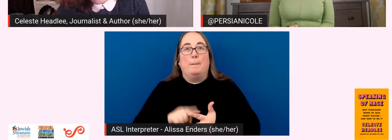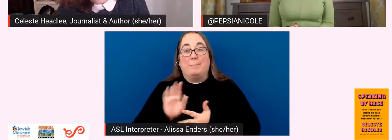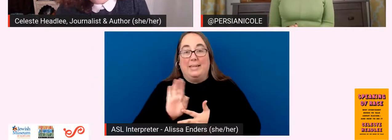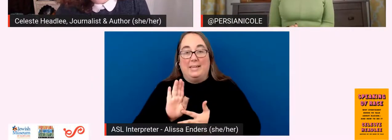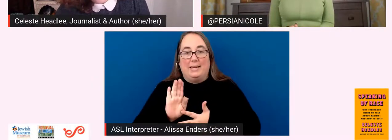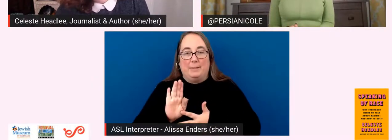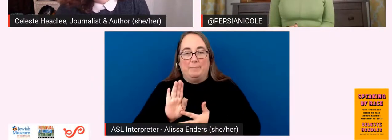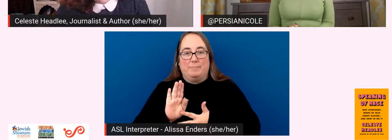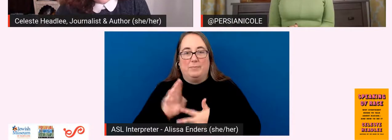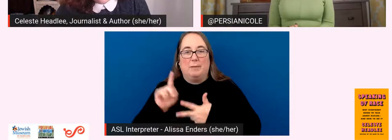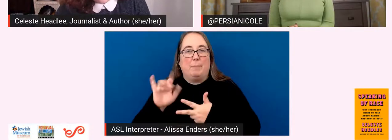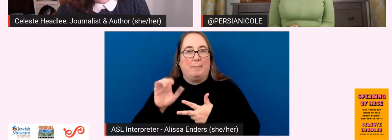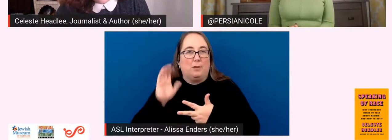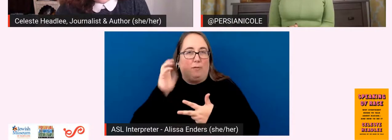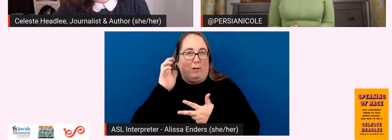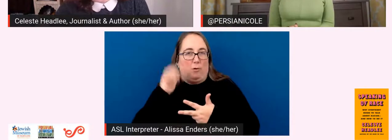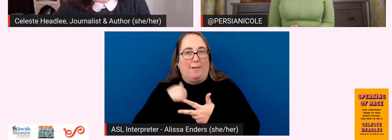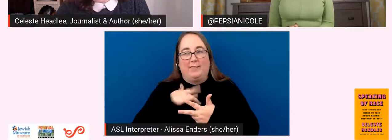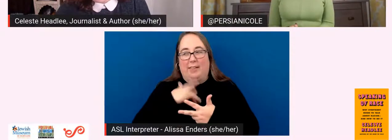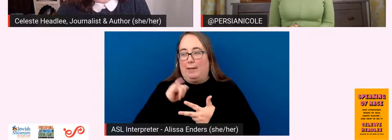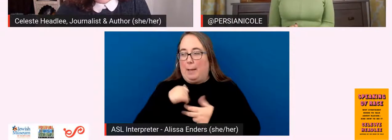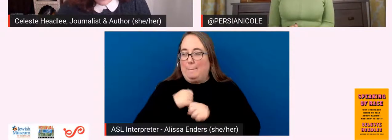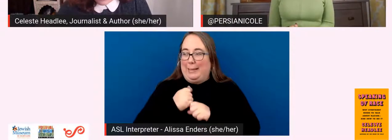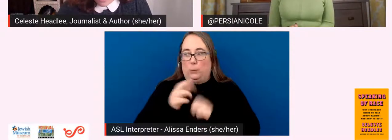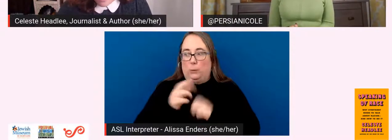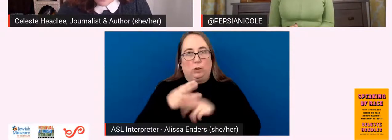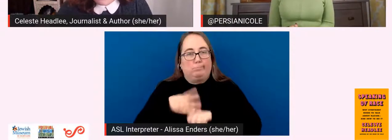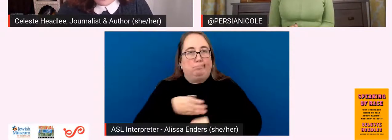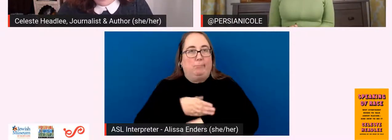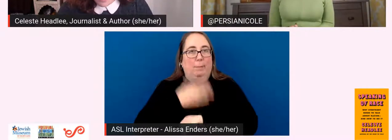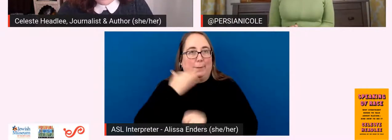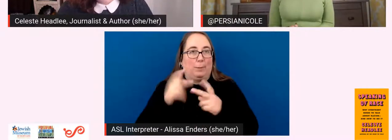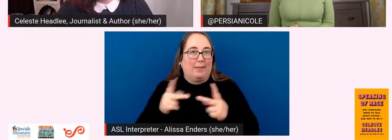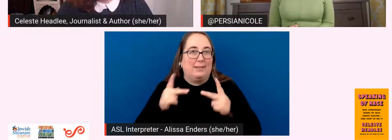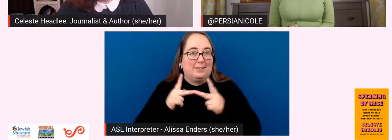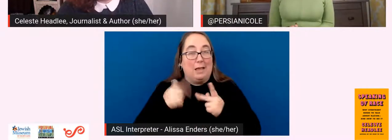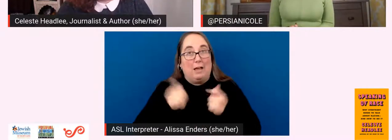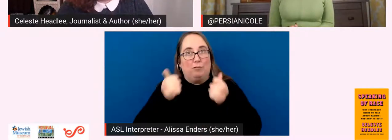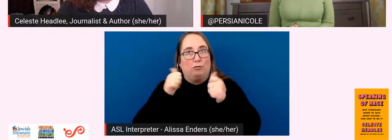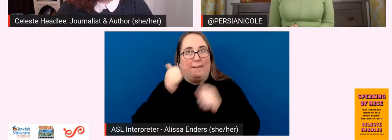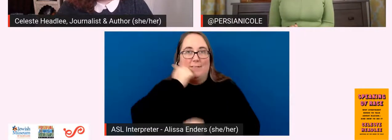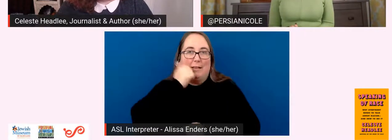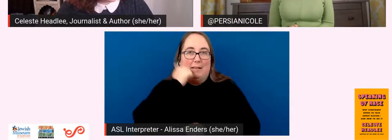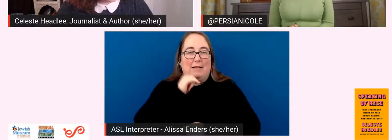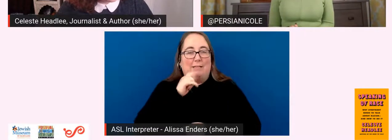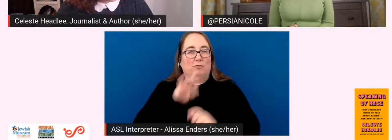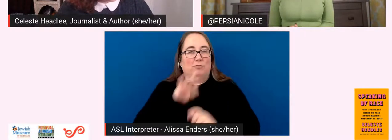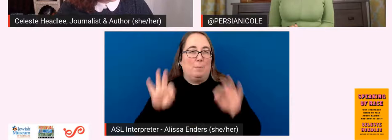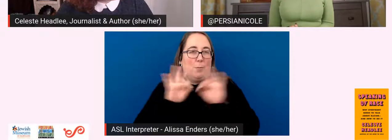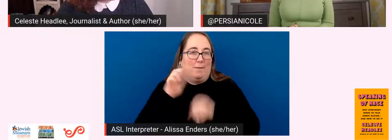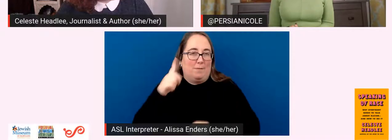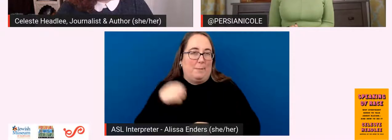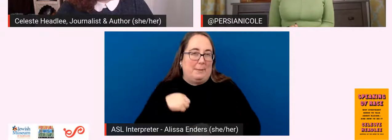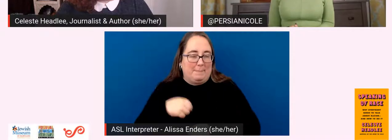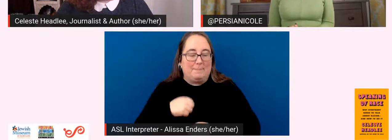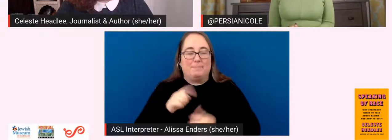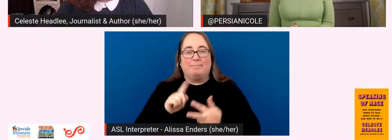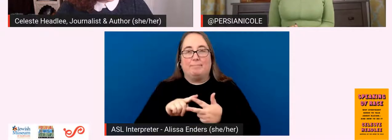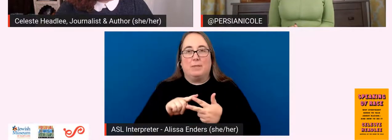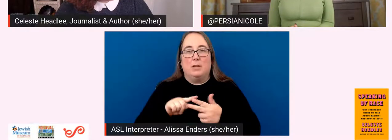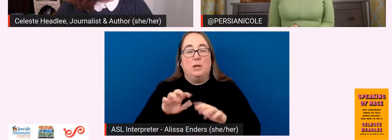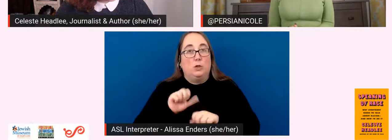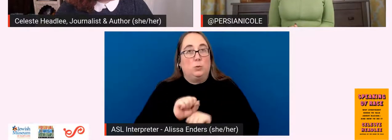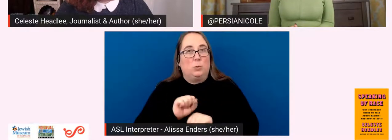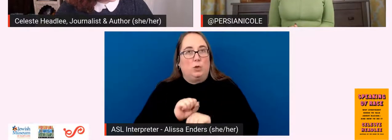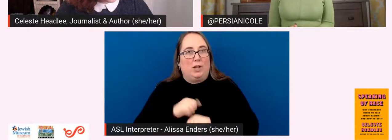As a public radio journalist, I do feel like I make the world a better place, or at least I try every day, which is really important to me, to do work that I think